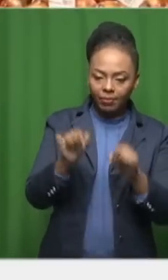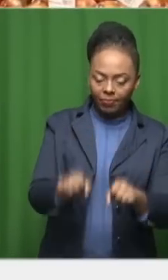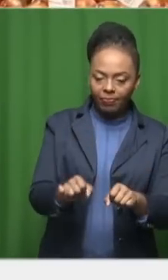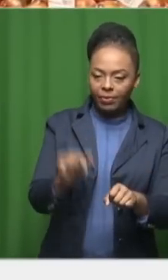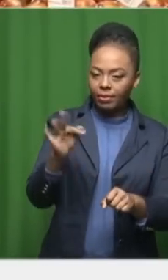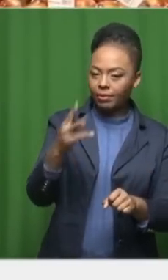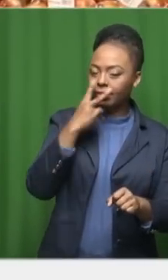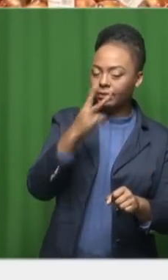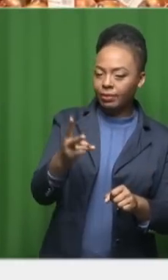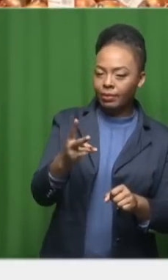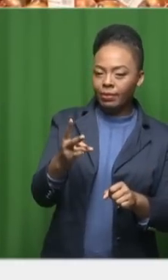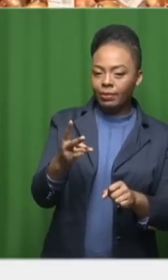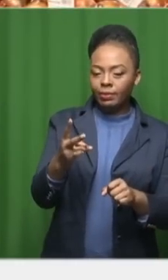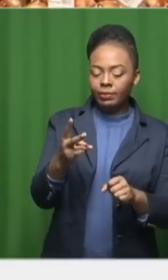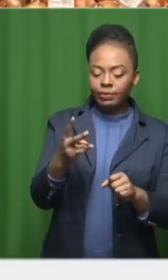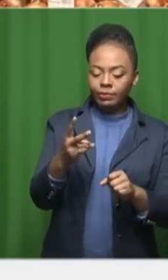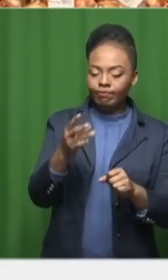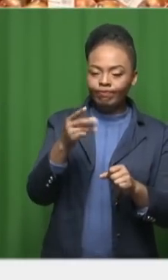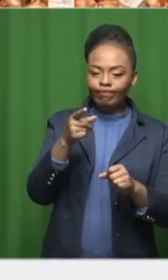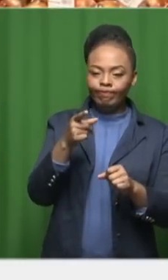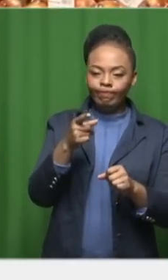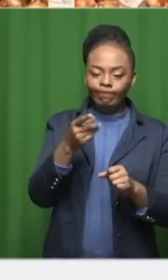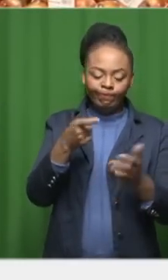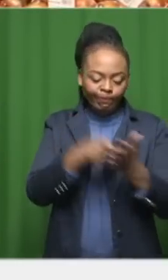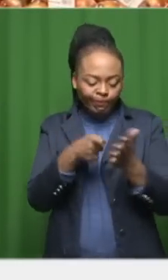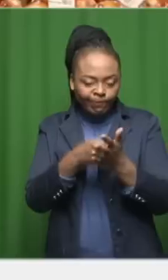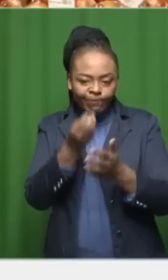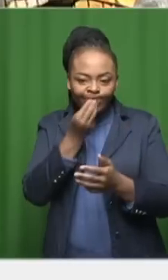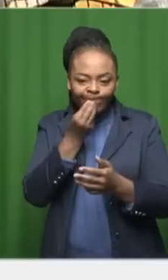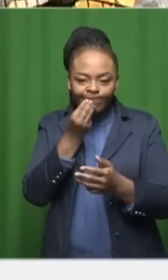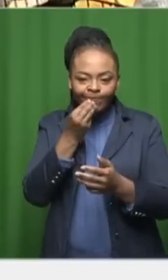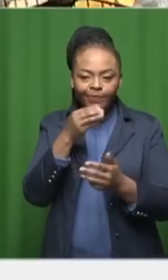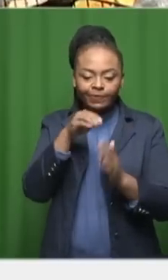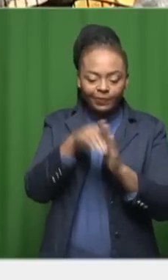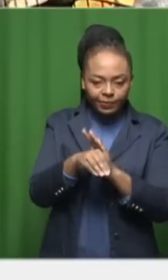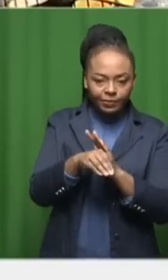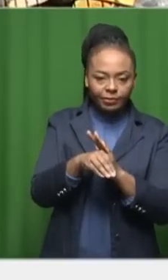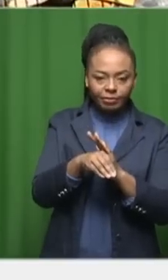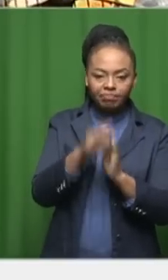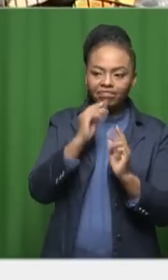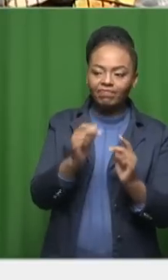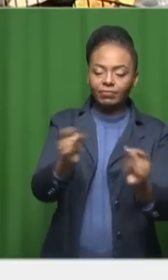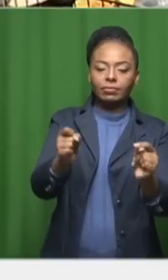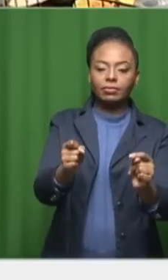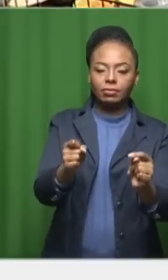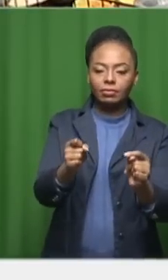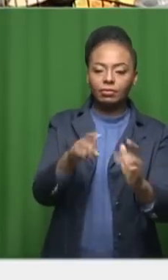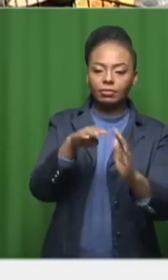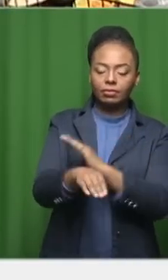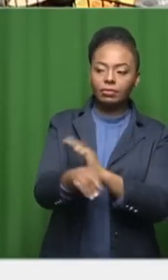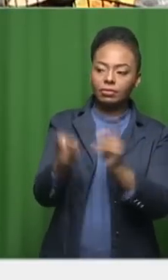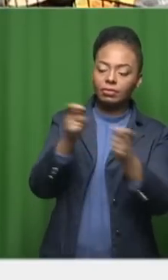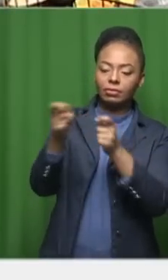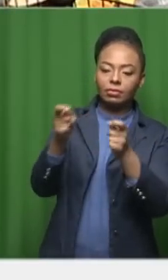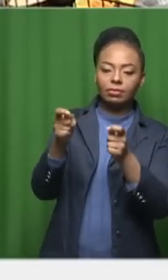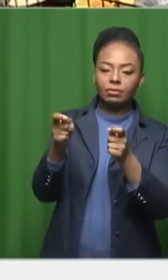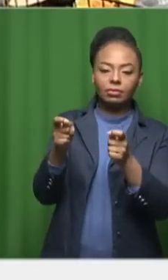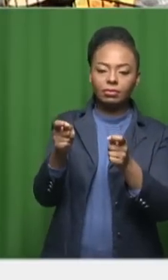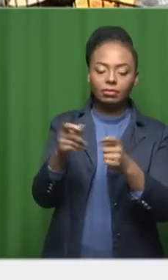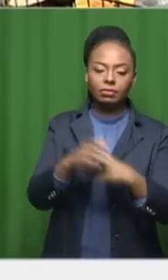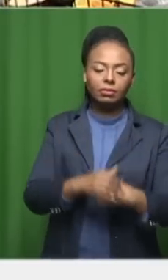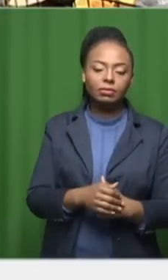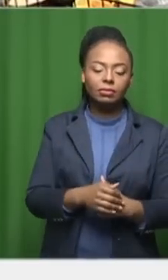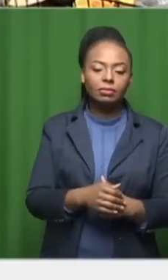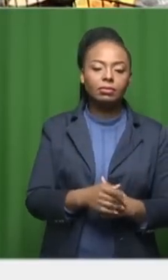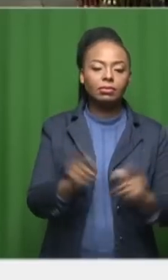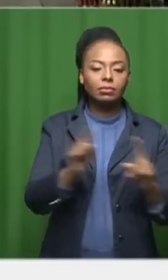a commodity price decrease, it's not to say that you'll see a proportional decrease in retail prices. And the reason being